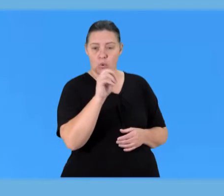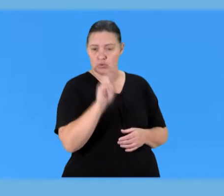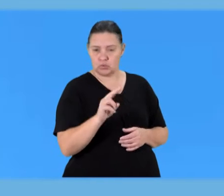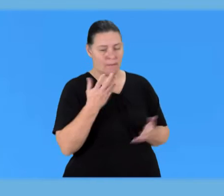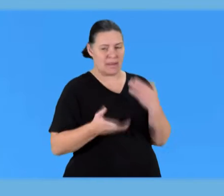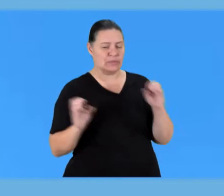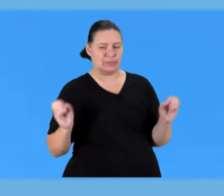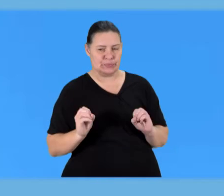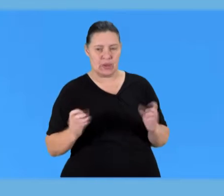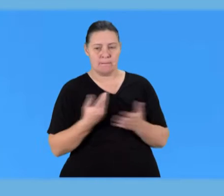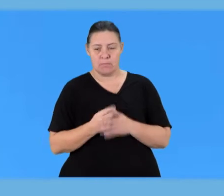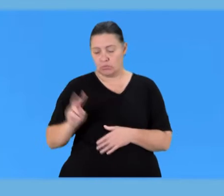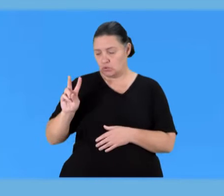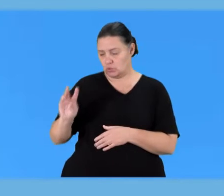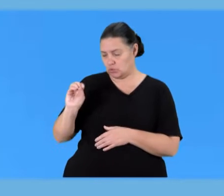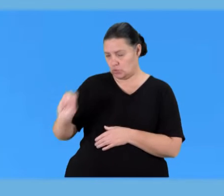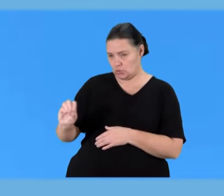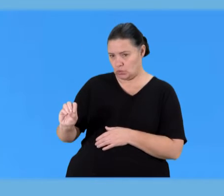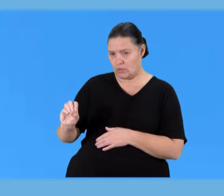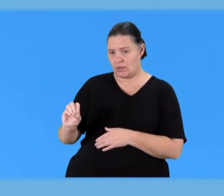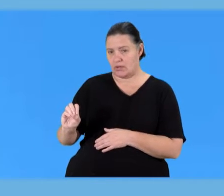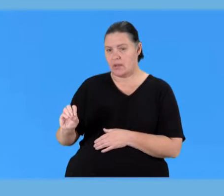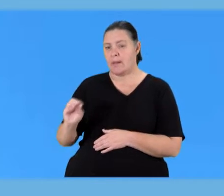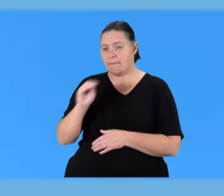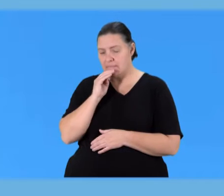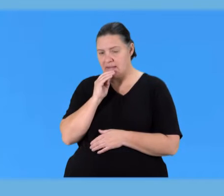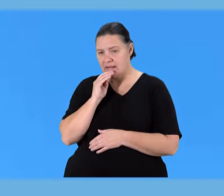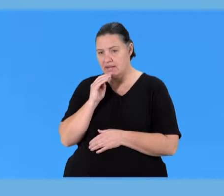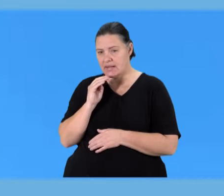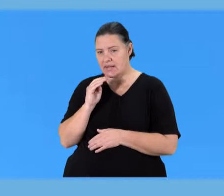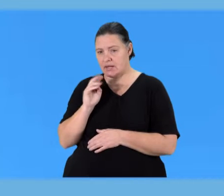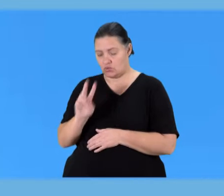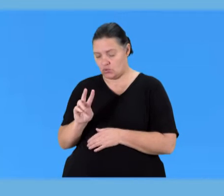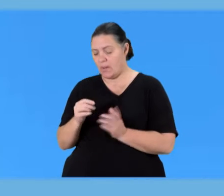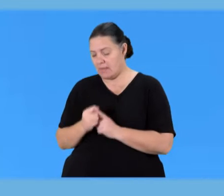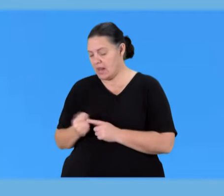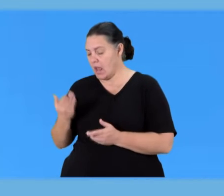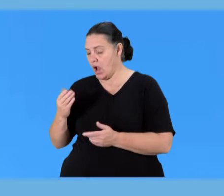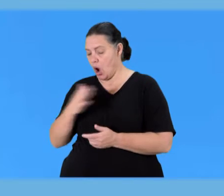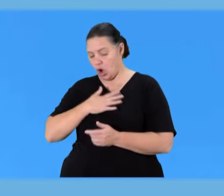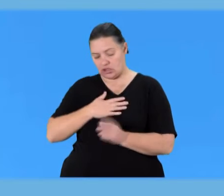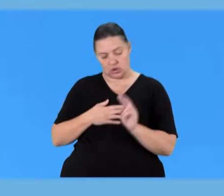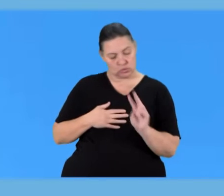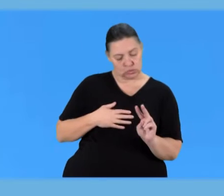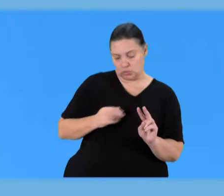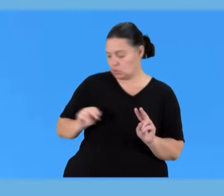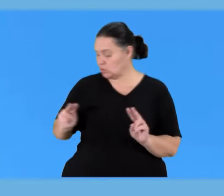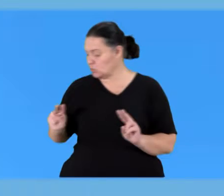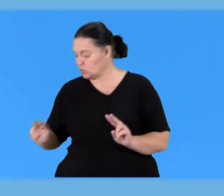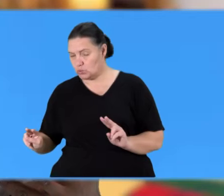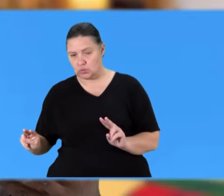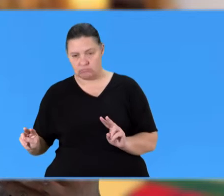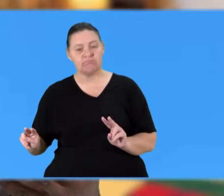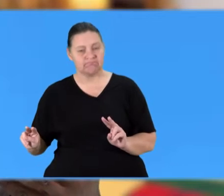seeing that O2 is not balanced. So if I put a 2 here on the right-hand side of my equation,